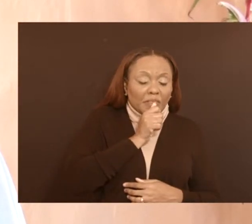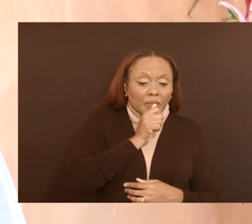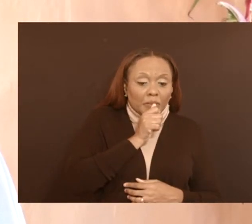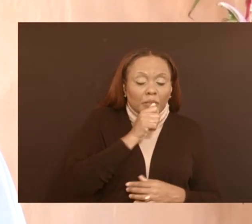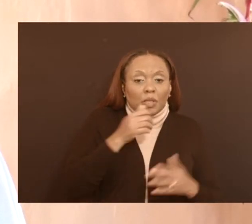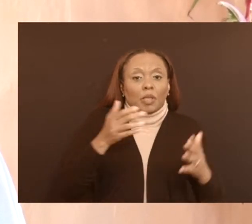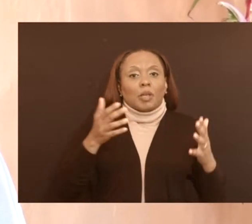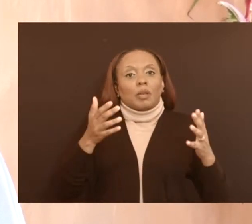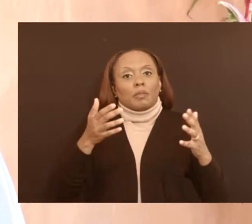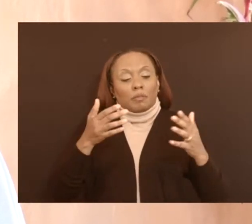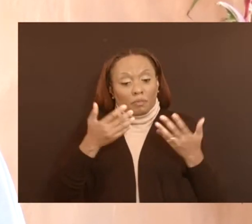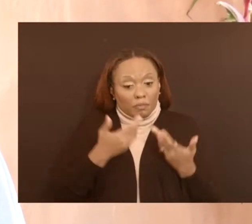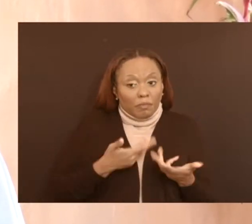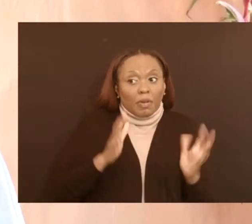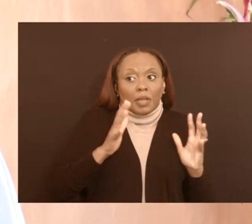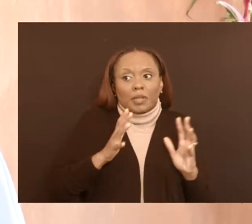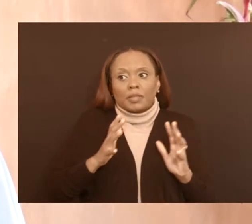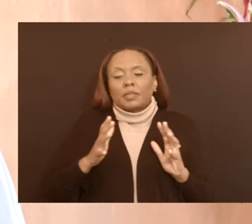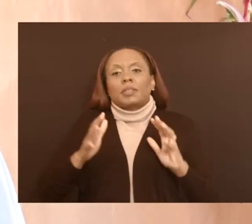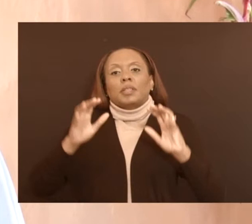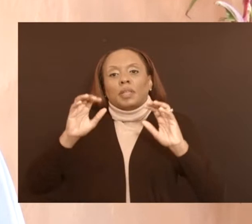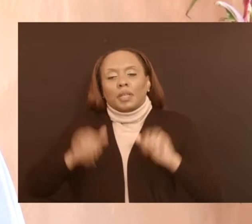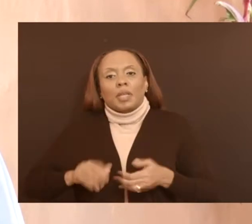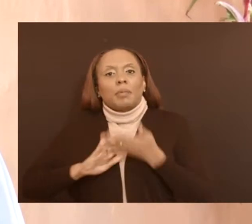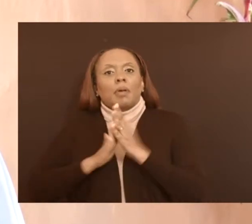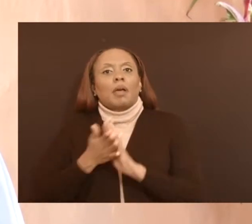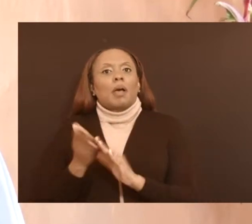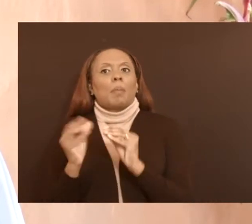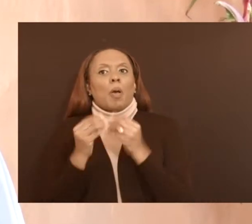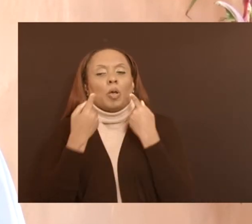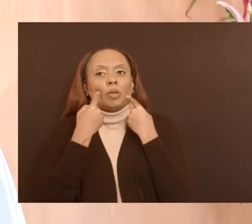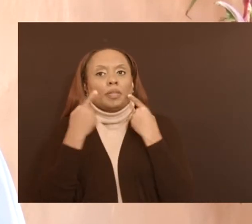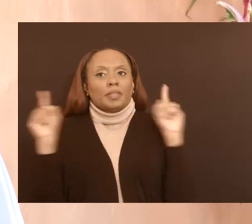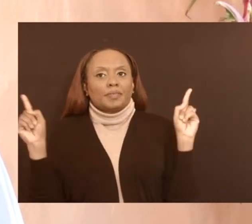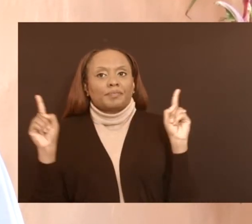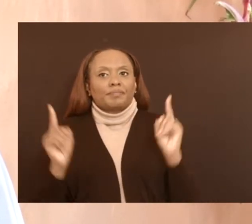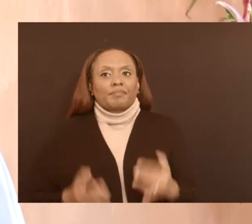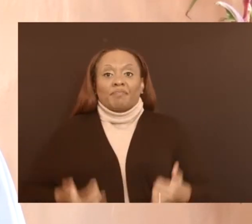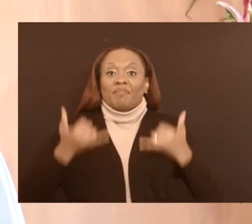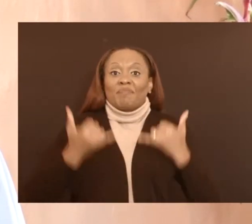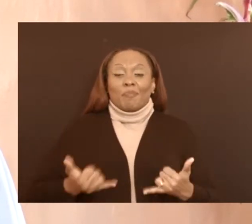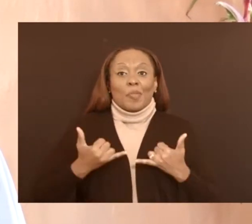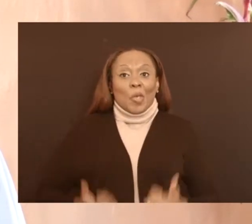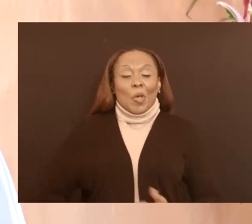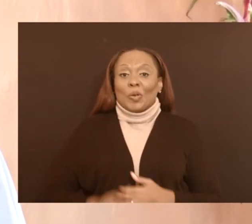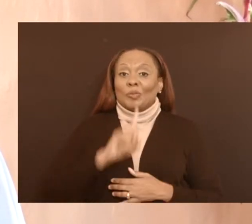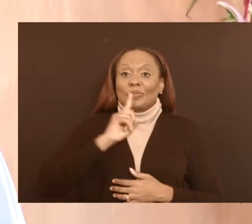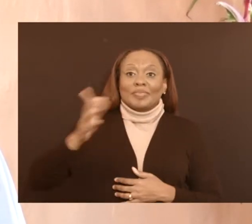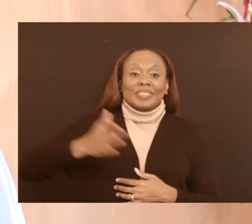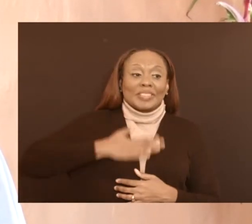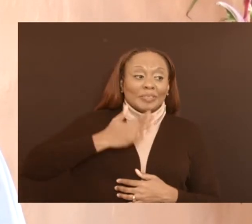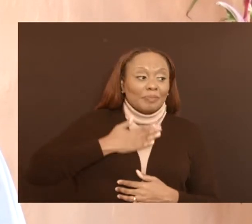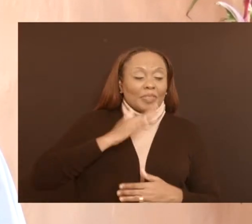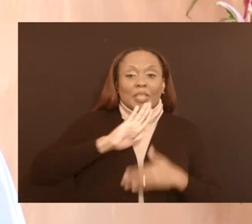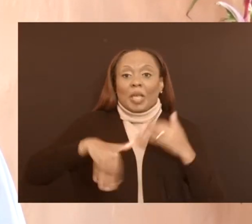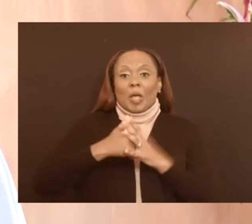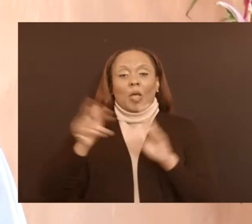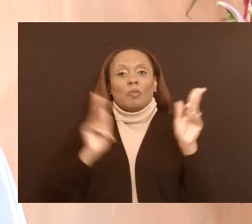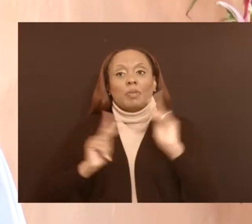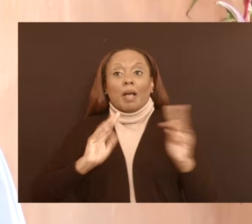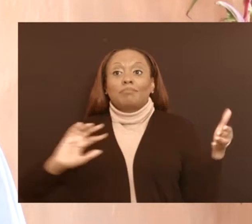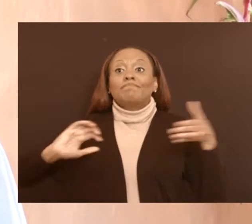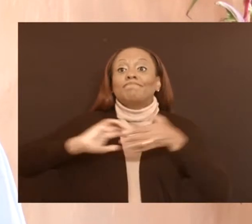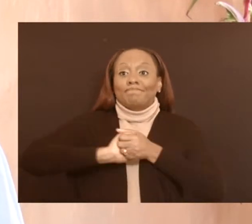And I'm happy to say that because of the collaborative efforts of everyone, that we are